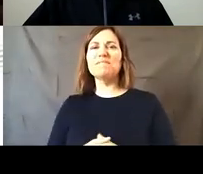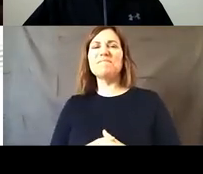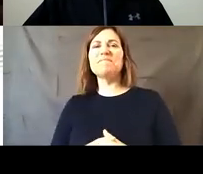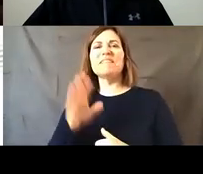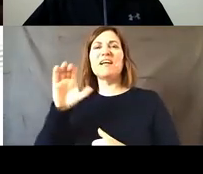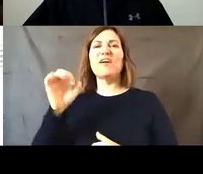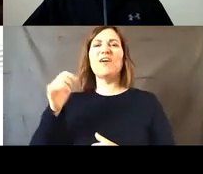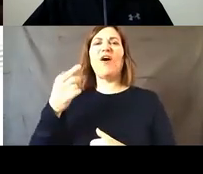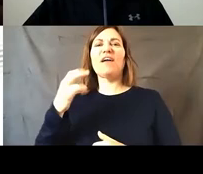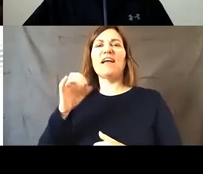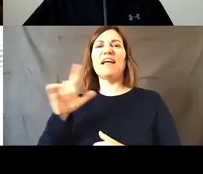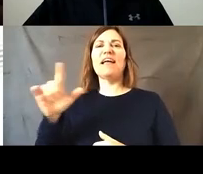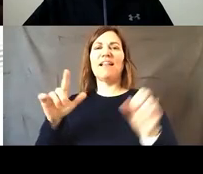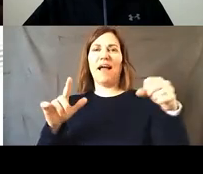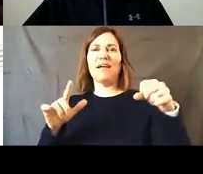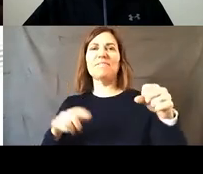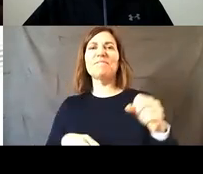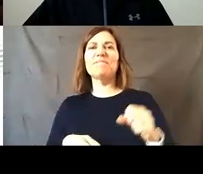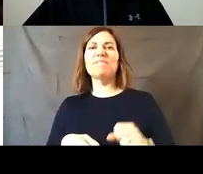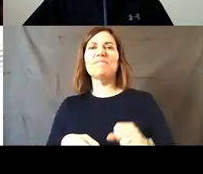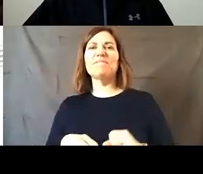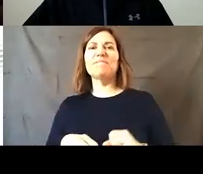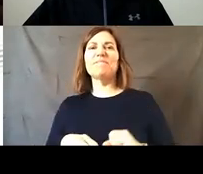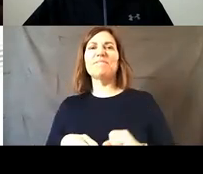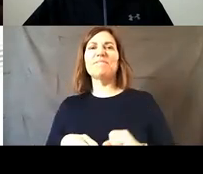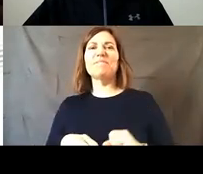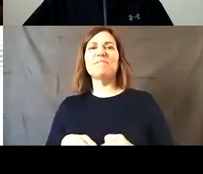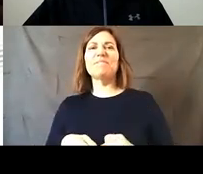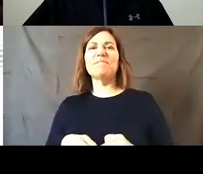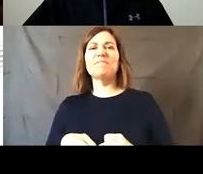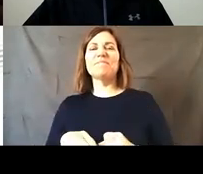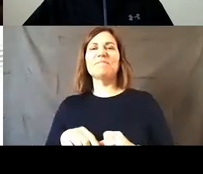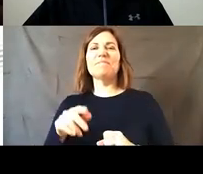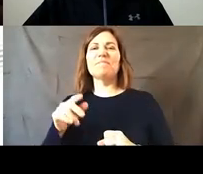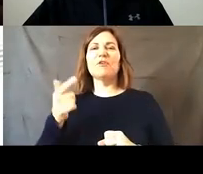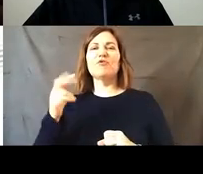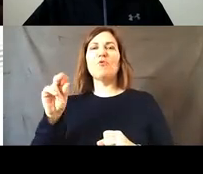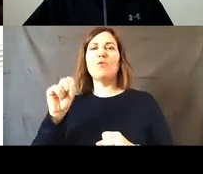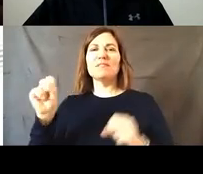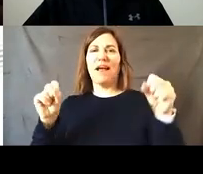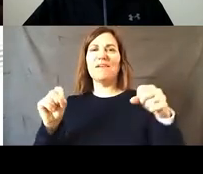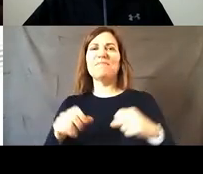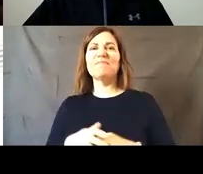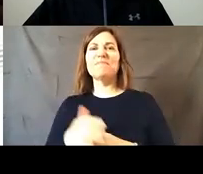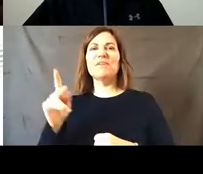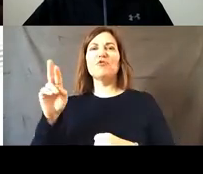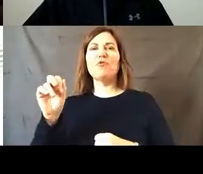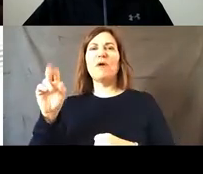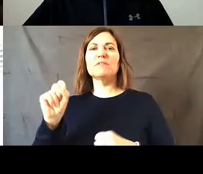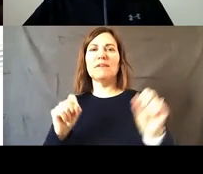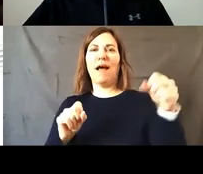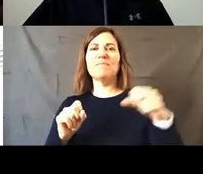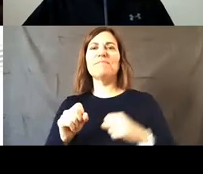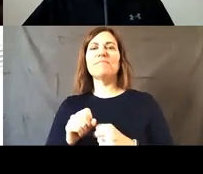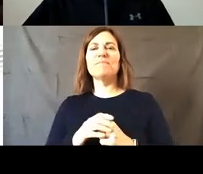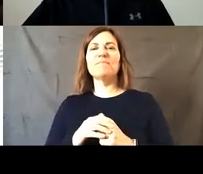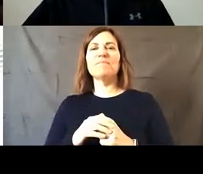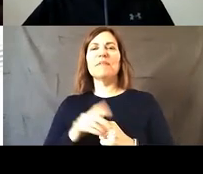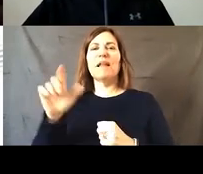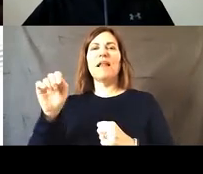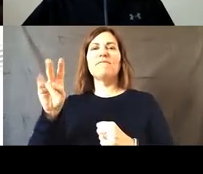Coghill. Aye. Ms. Gross. Aye. Mr. Cross. Aye. Mr.